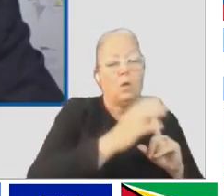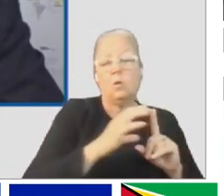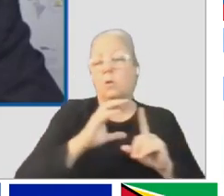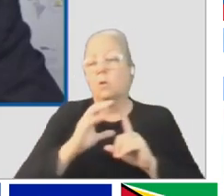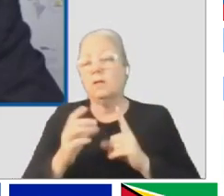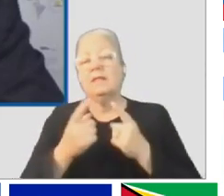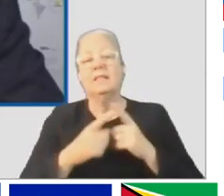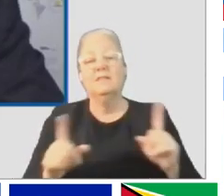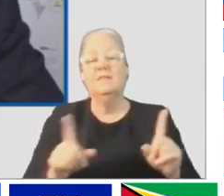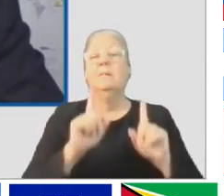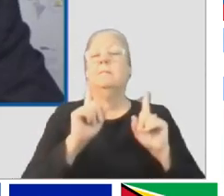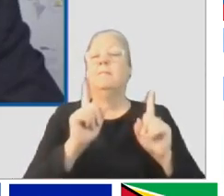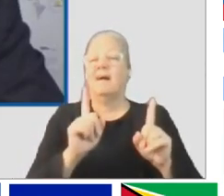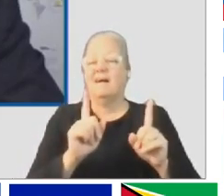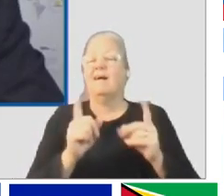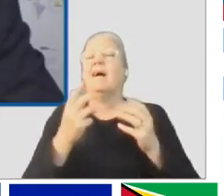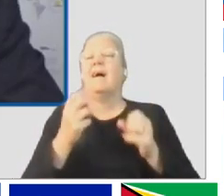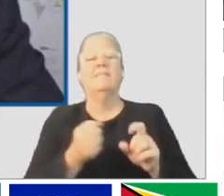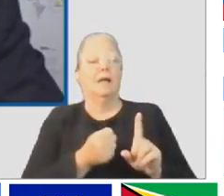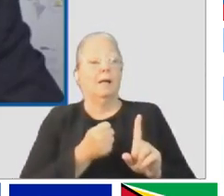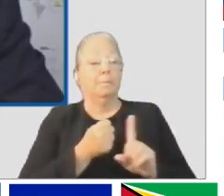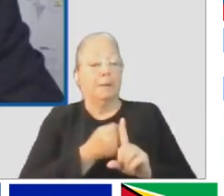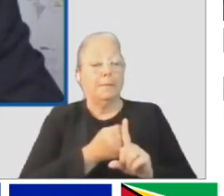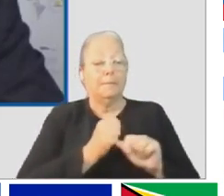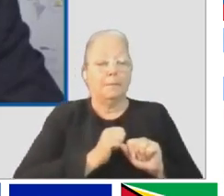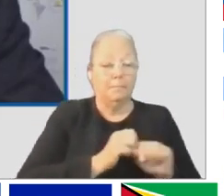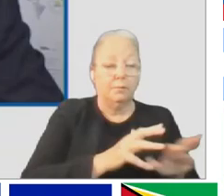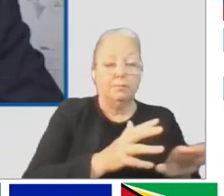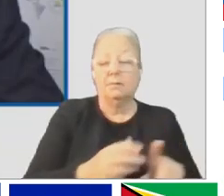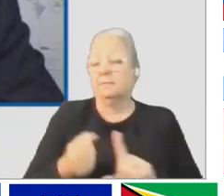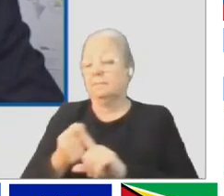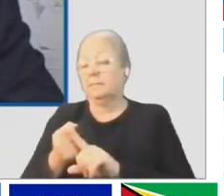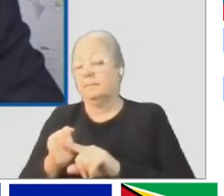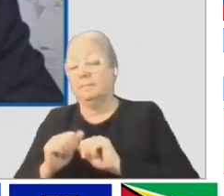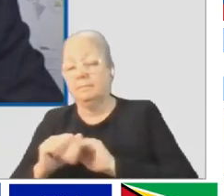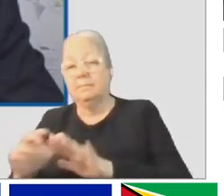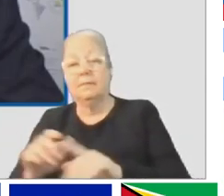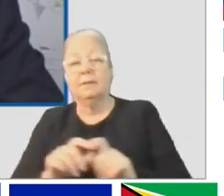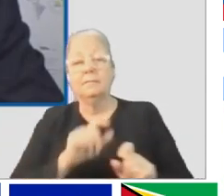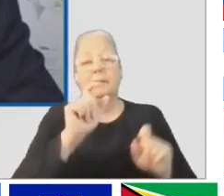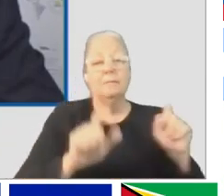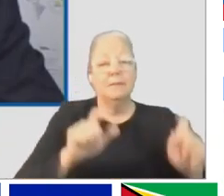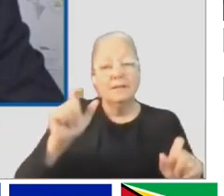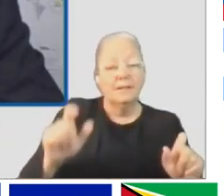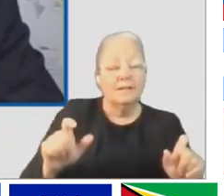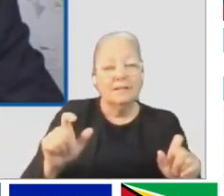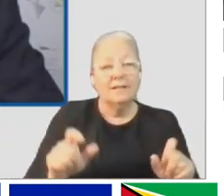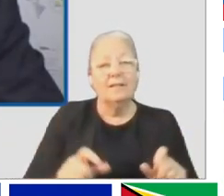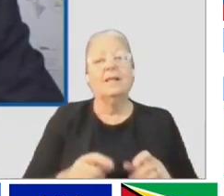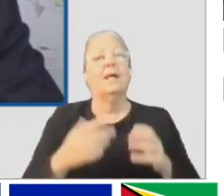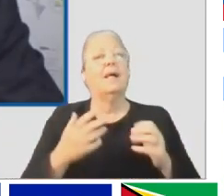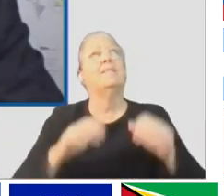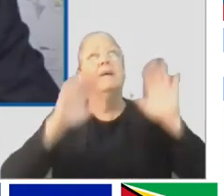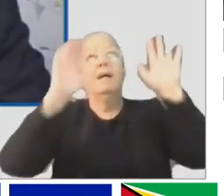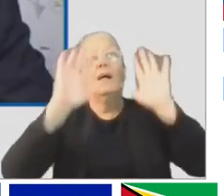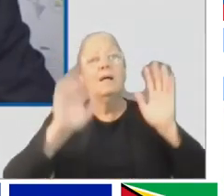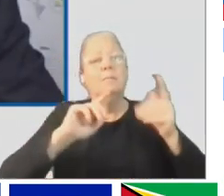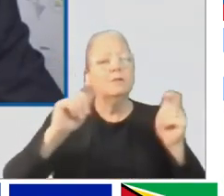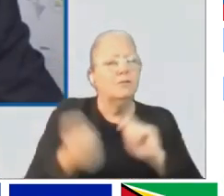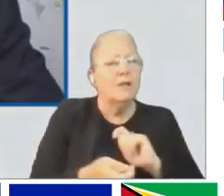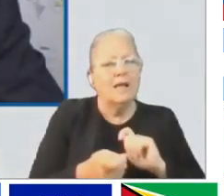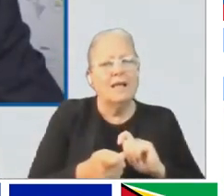people, similar vulnerabilities, climate change, multi-stakeholder and multi-sectoral responses, drills